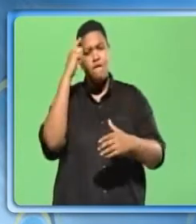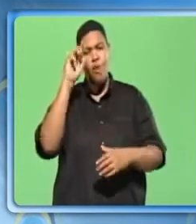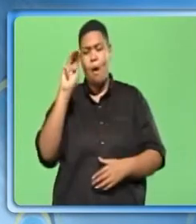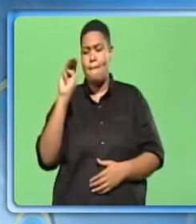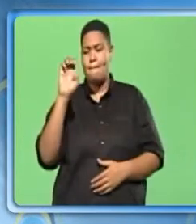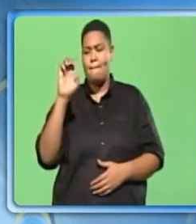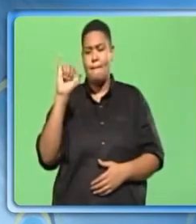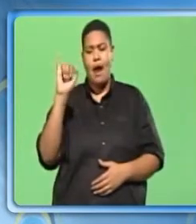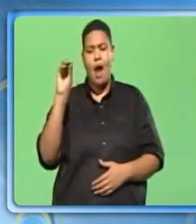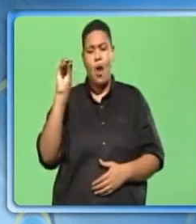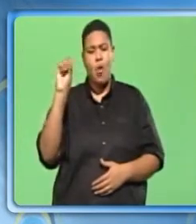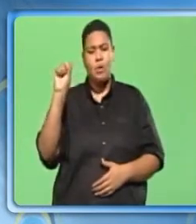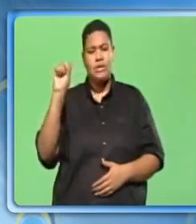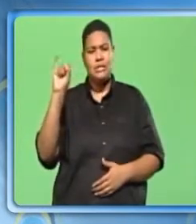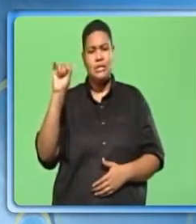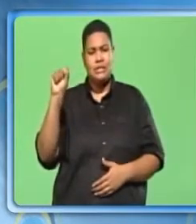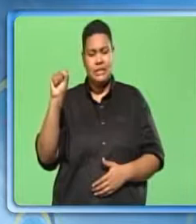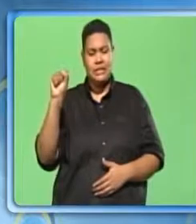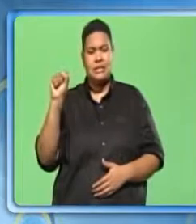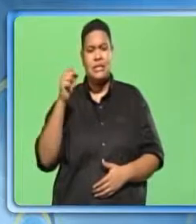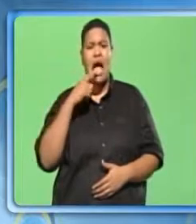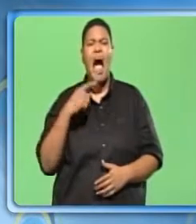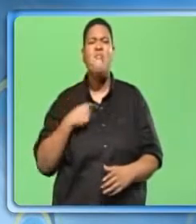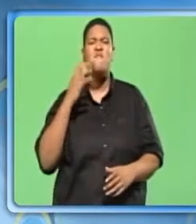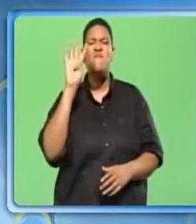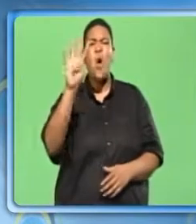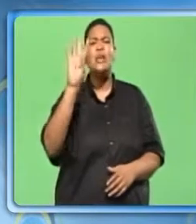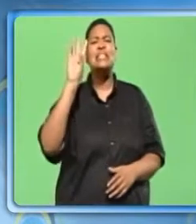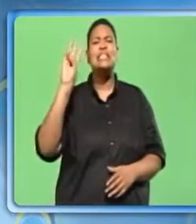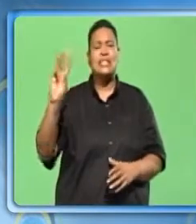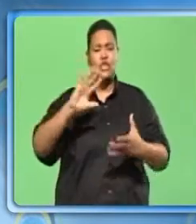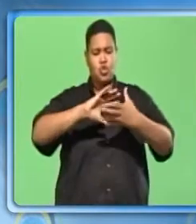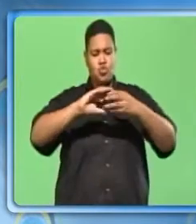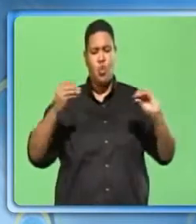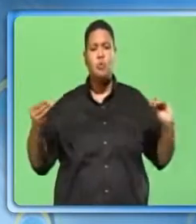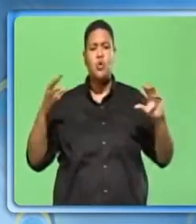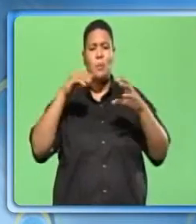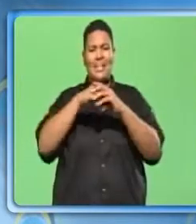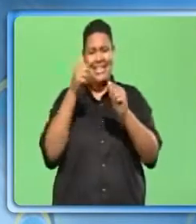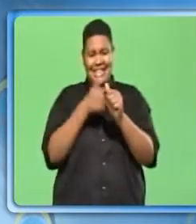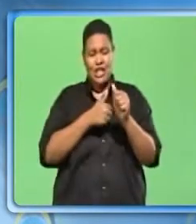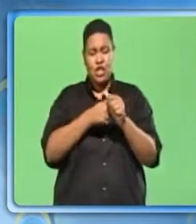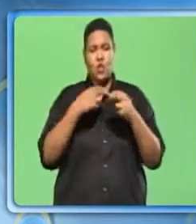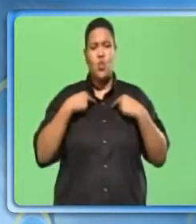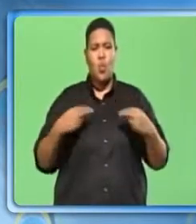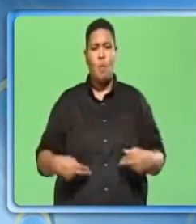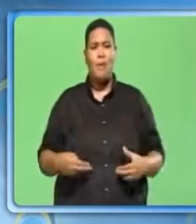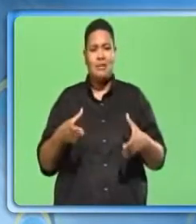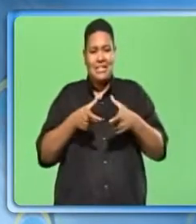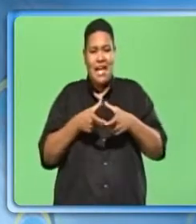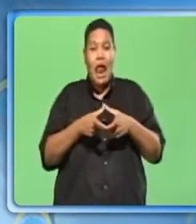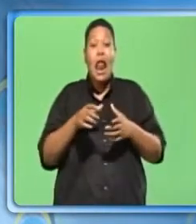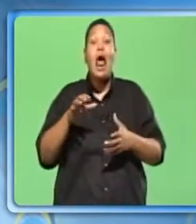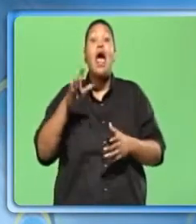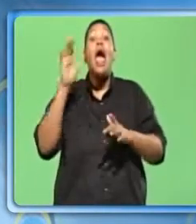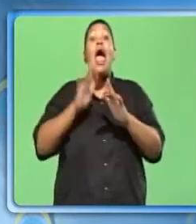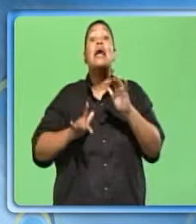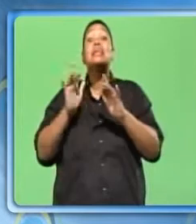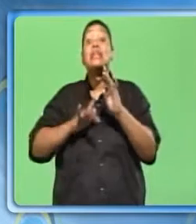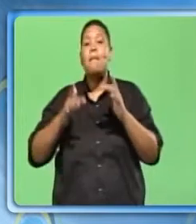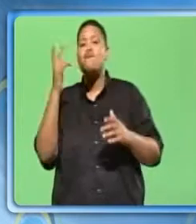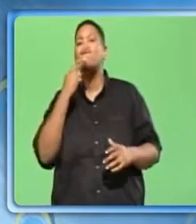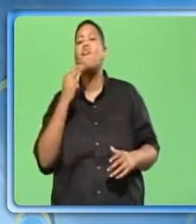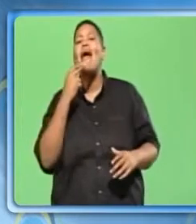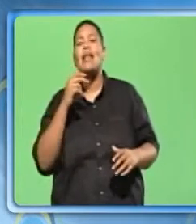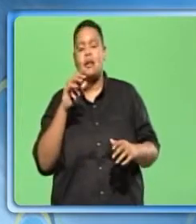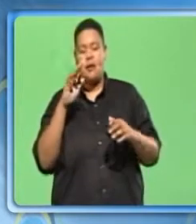meiosis. There are 46 chromosomes in each human cell except red blood cells and gametes.